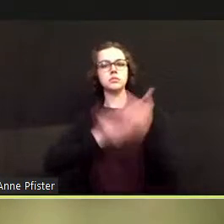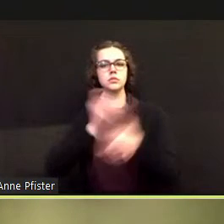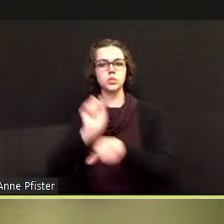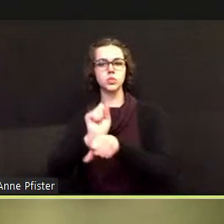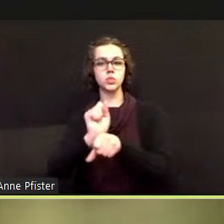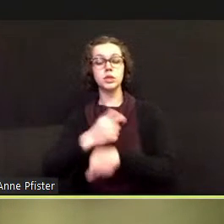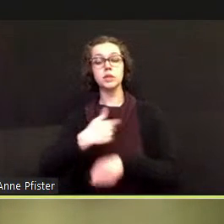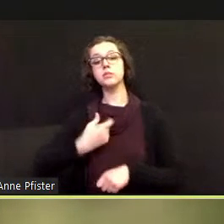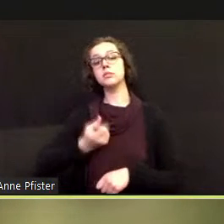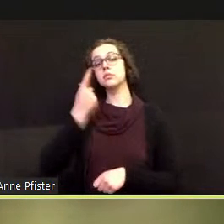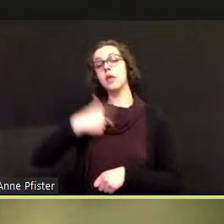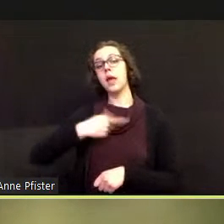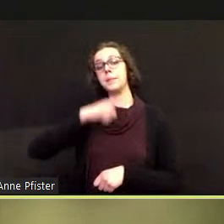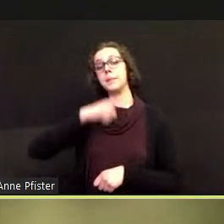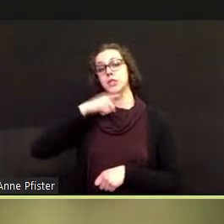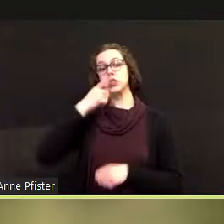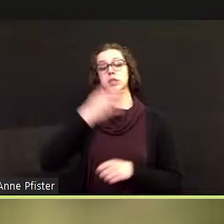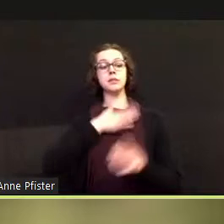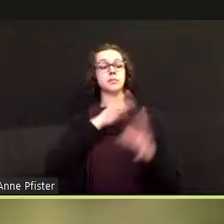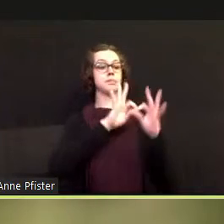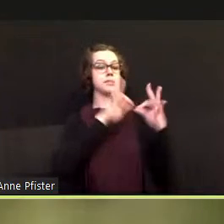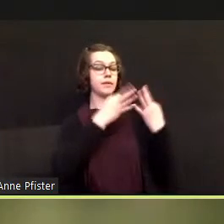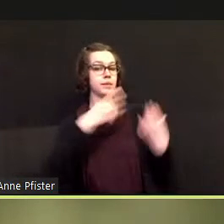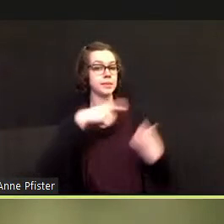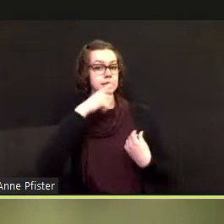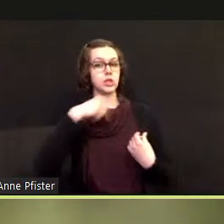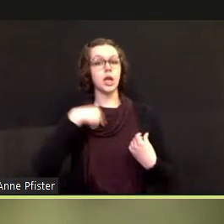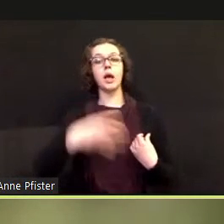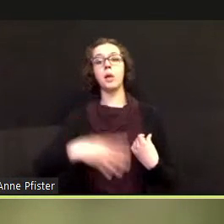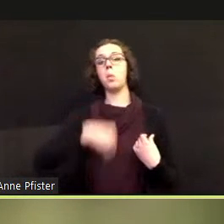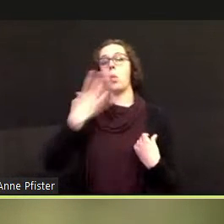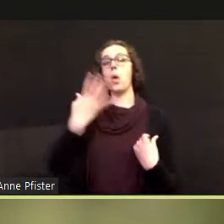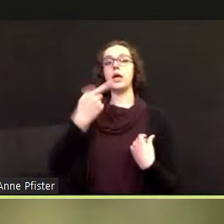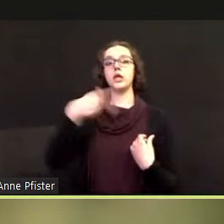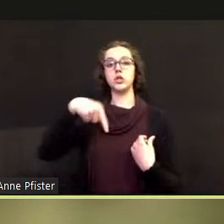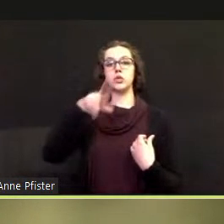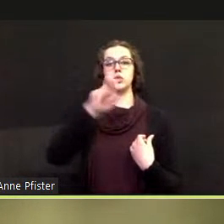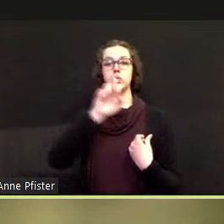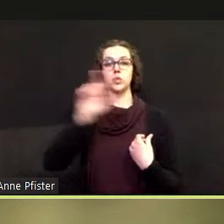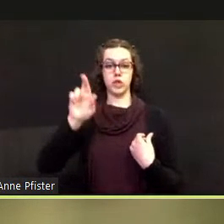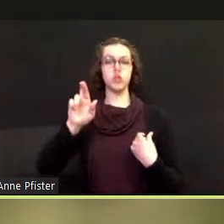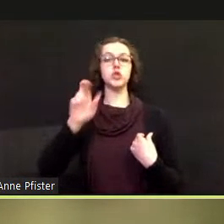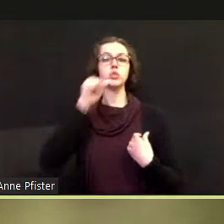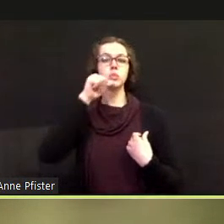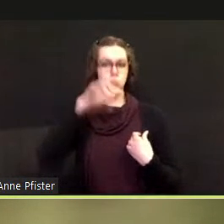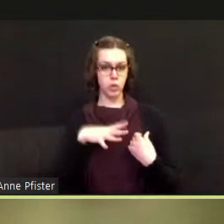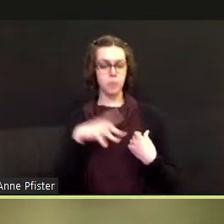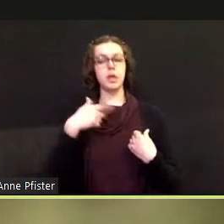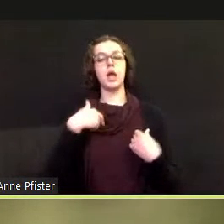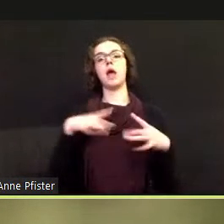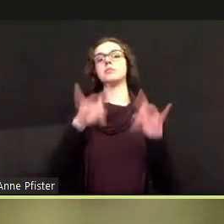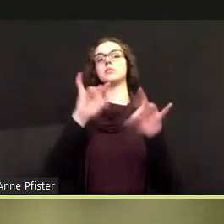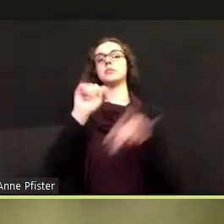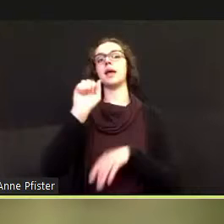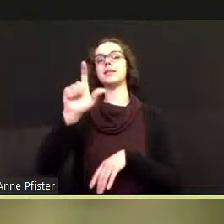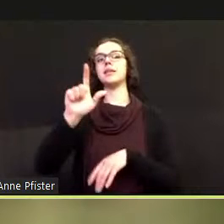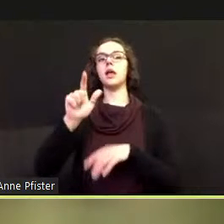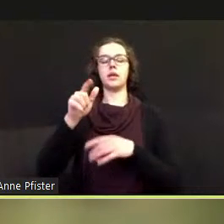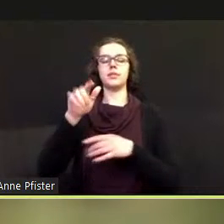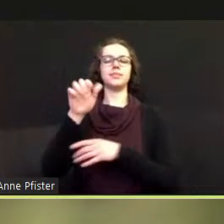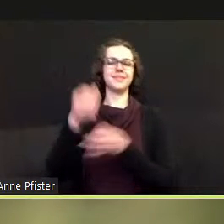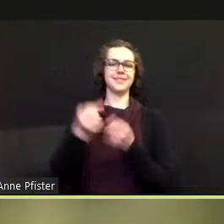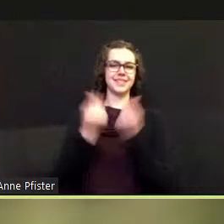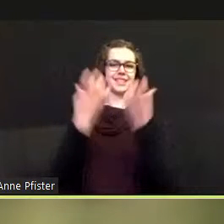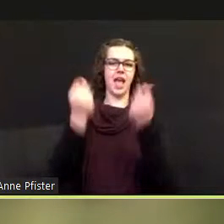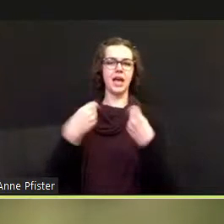hearing family, and I'm a white queer woman who acquired ASL as a teenager. I've been an ASL signer and active in the